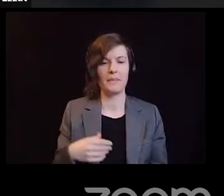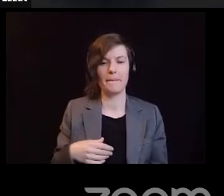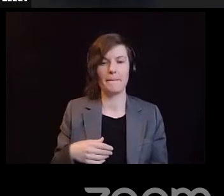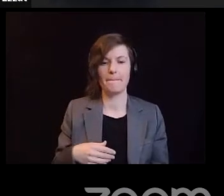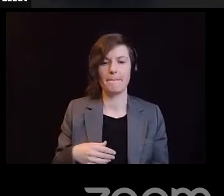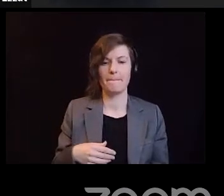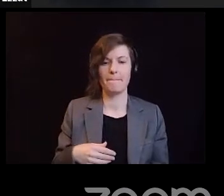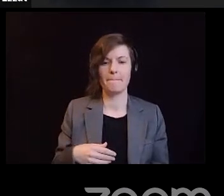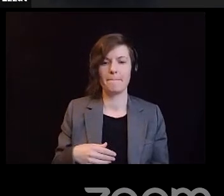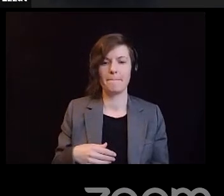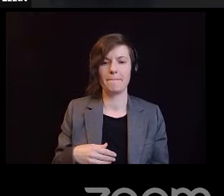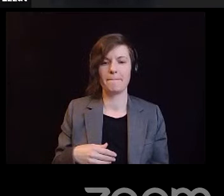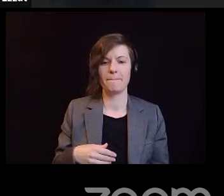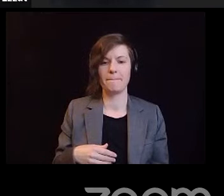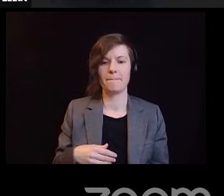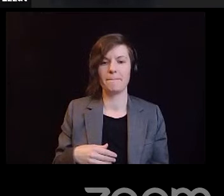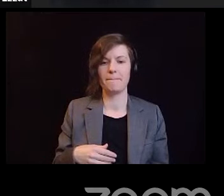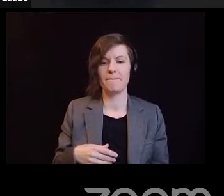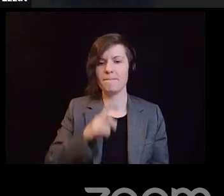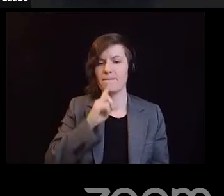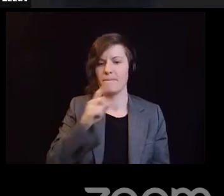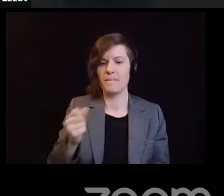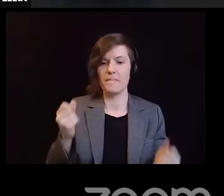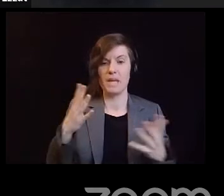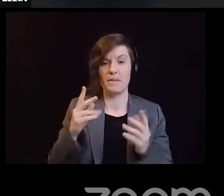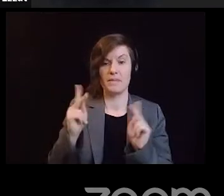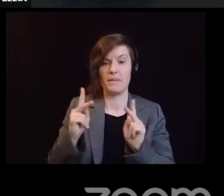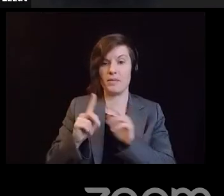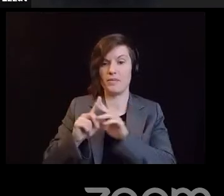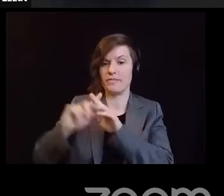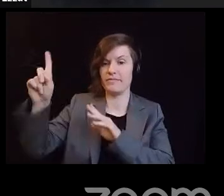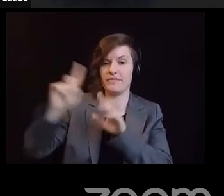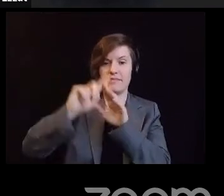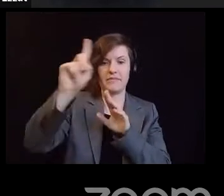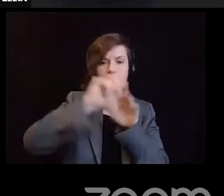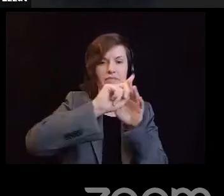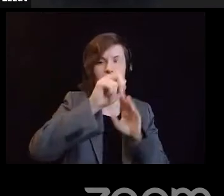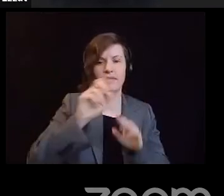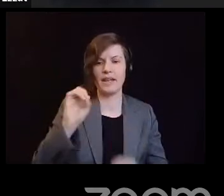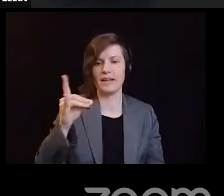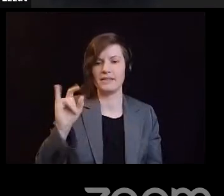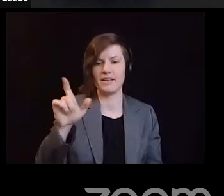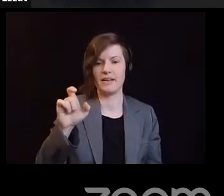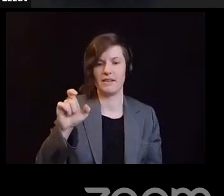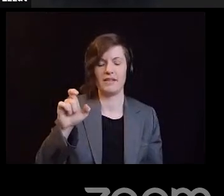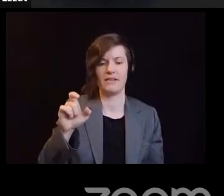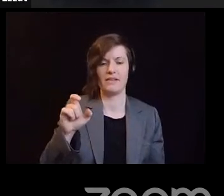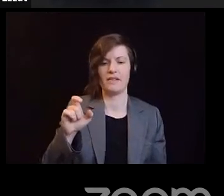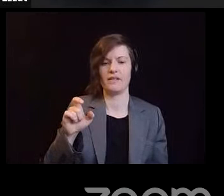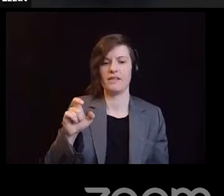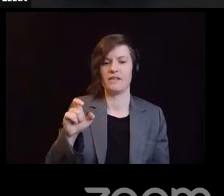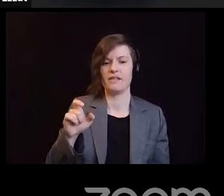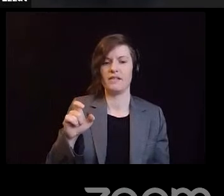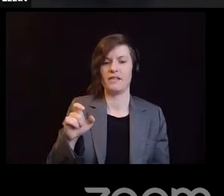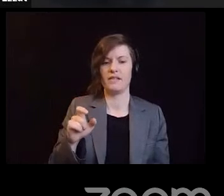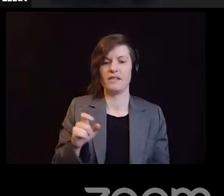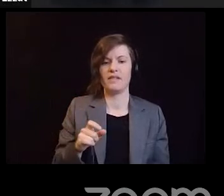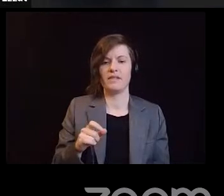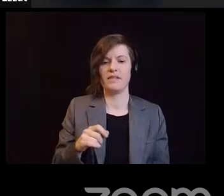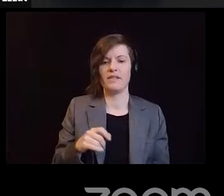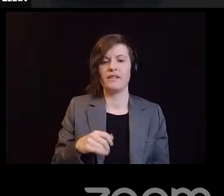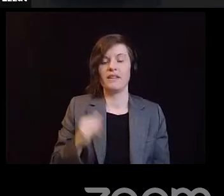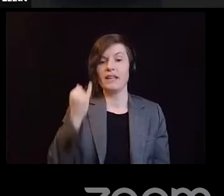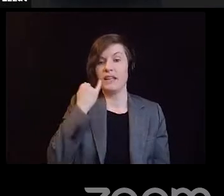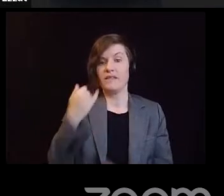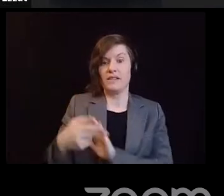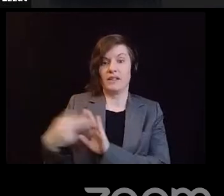people applying for asylum claims. There would be a lot of international headaches, right? And financial headaches that would come along with